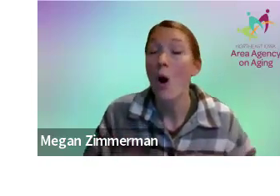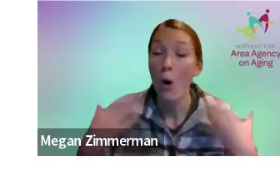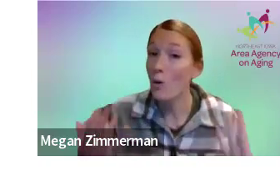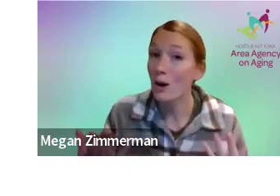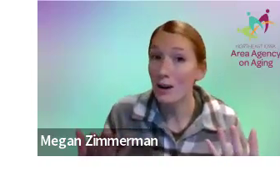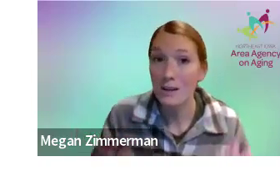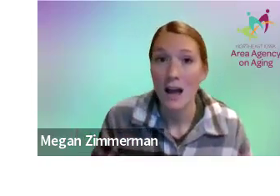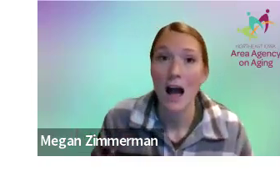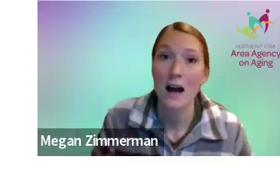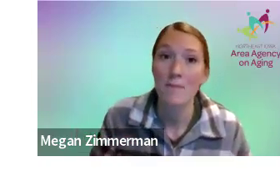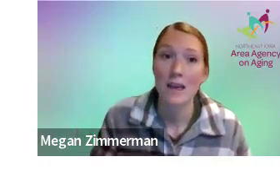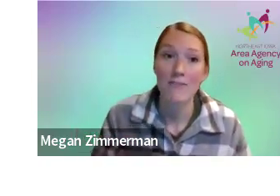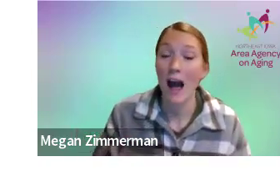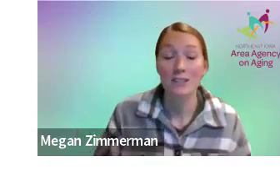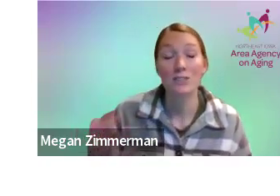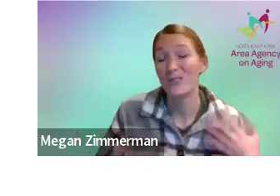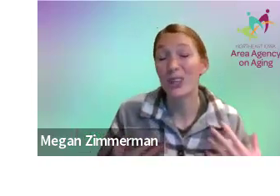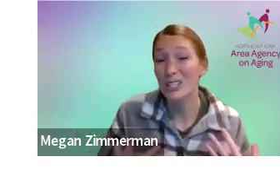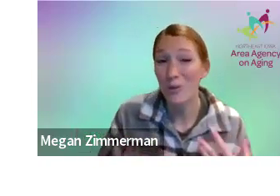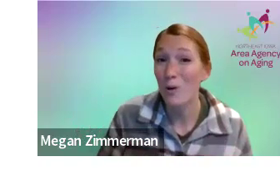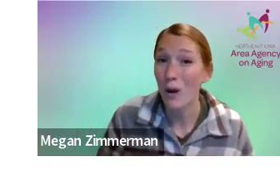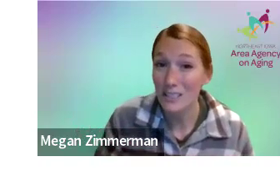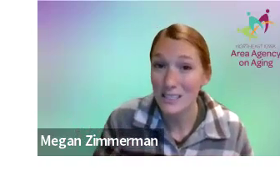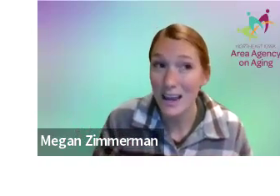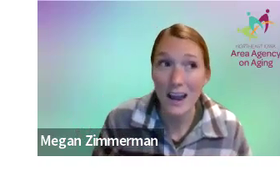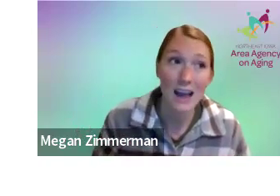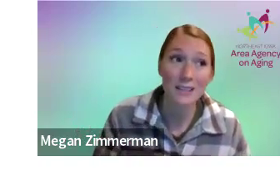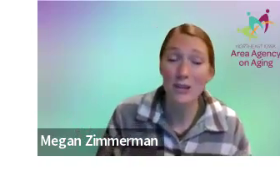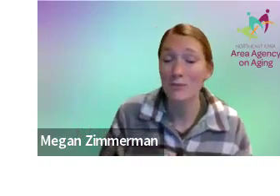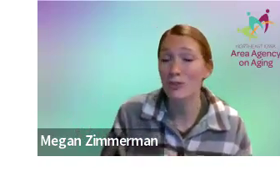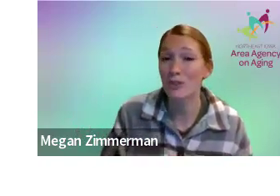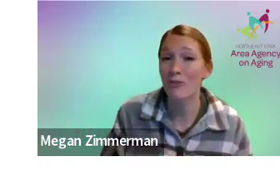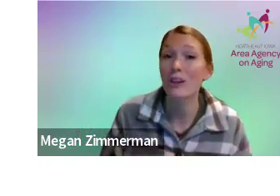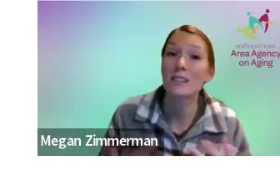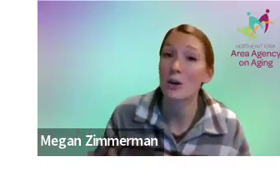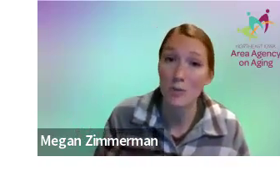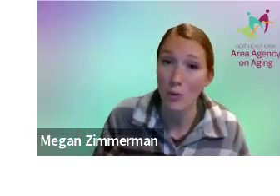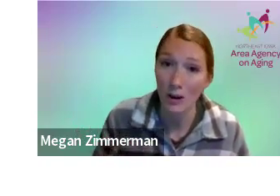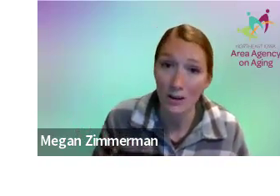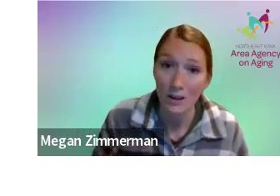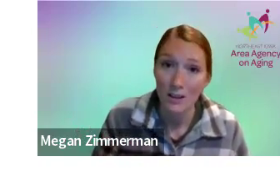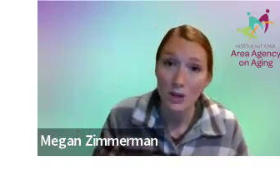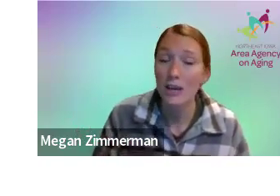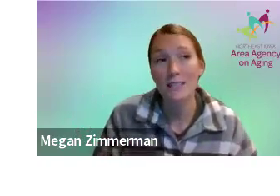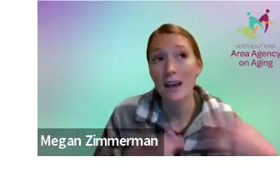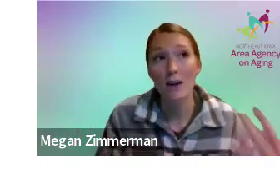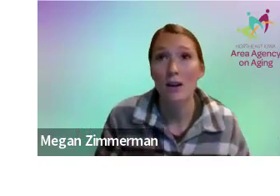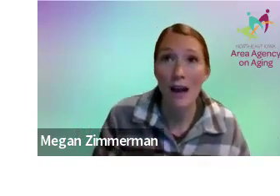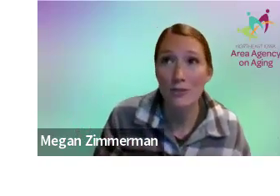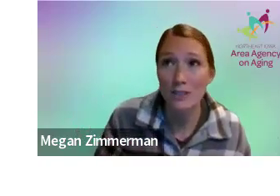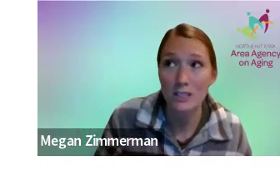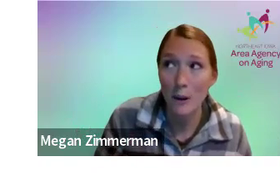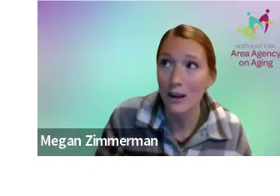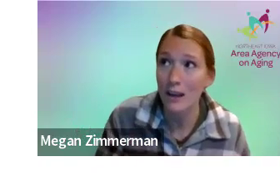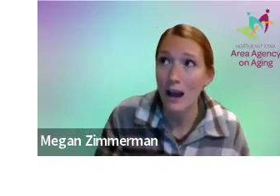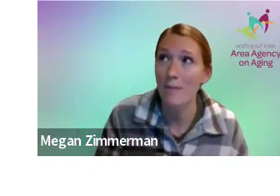groomer." Or if I really don't know what to say, I sometimes use the phrase, "tell me more." So they say,